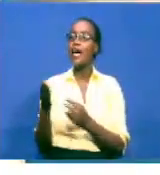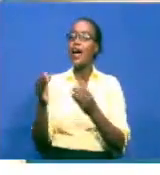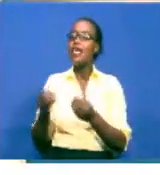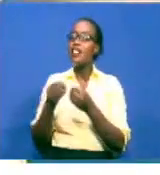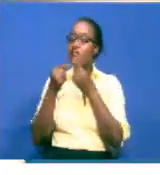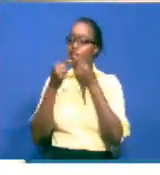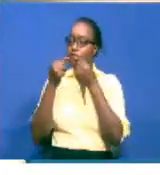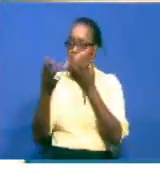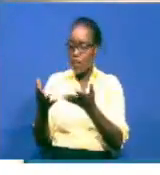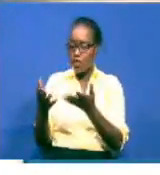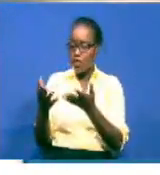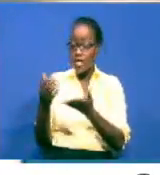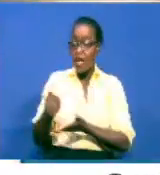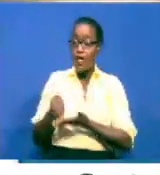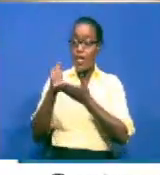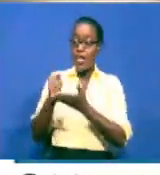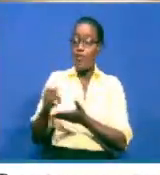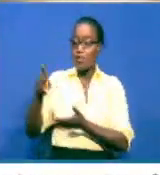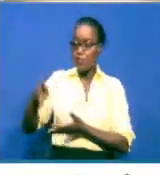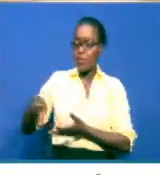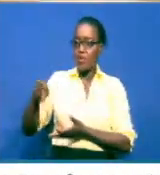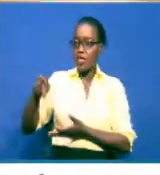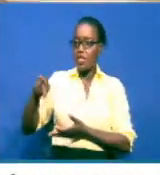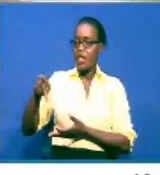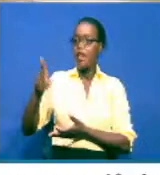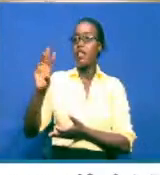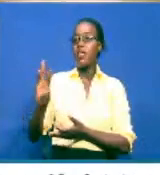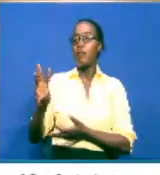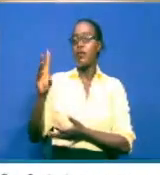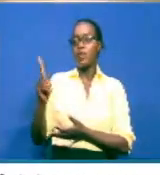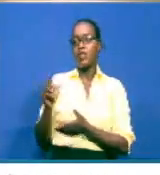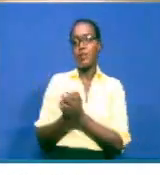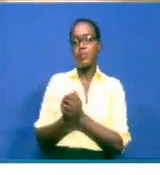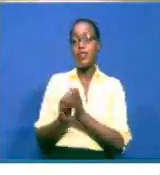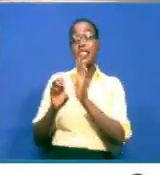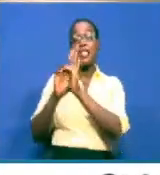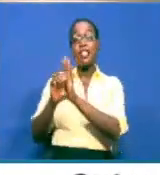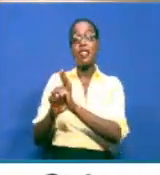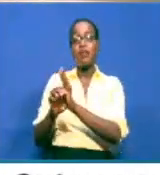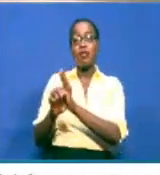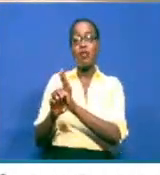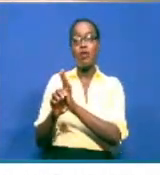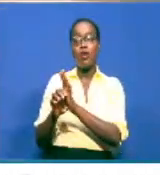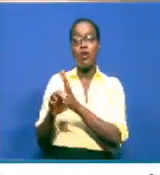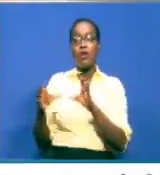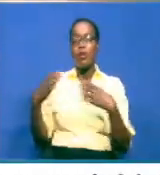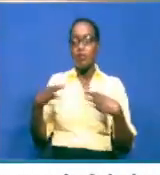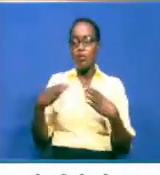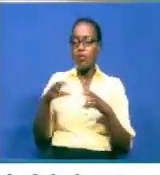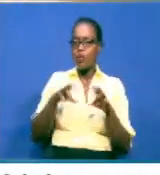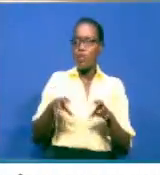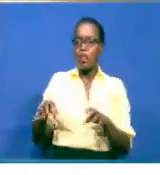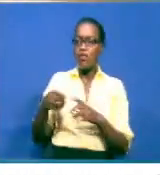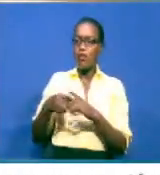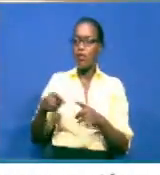information that is going to help people with disabilities. I want to give an example of people who suffer from